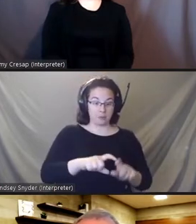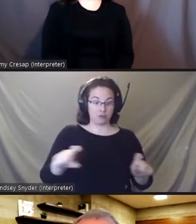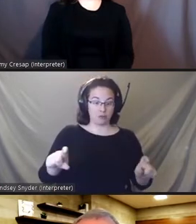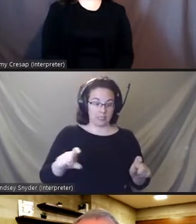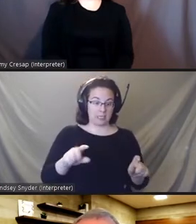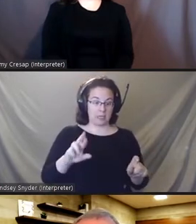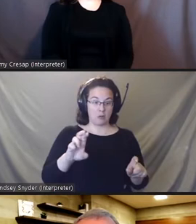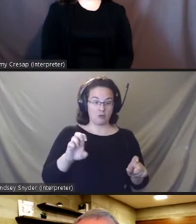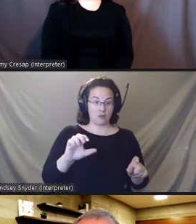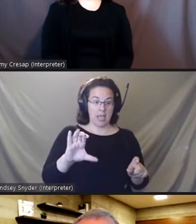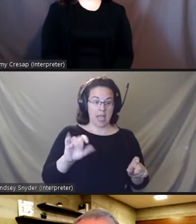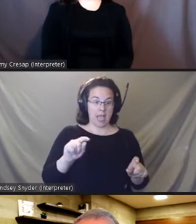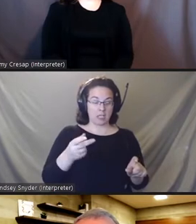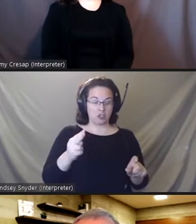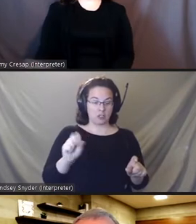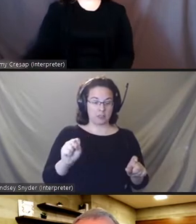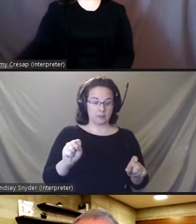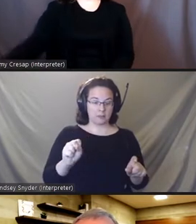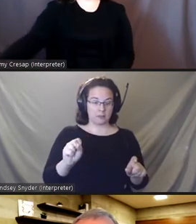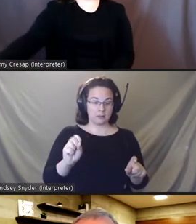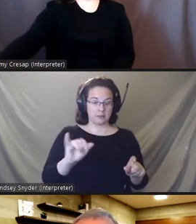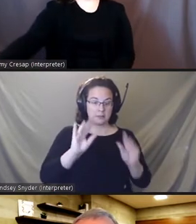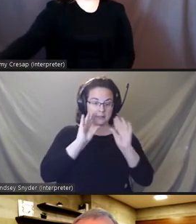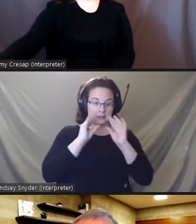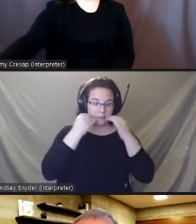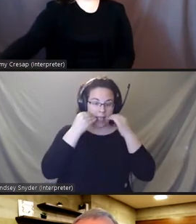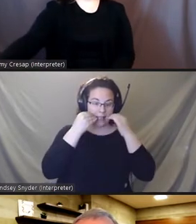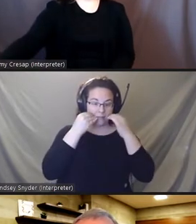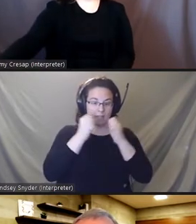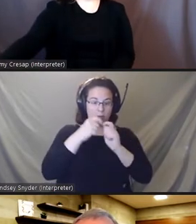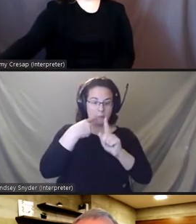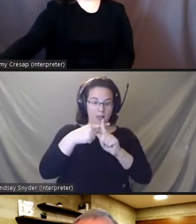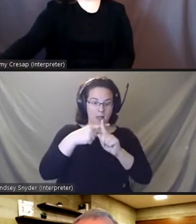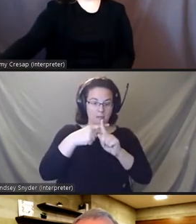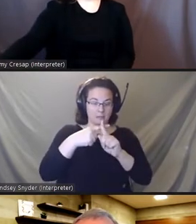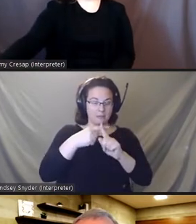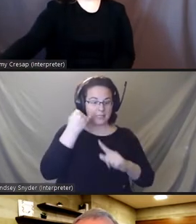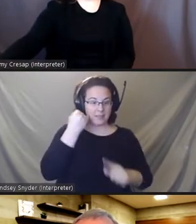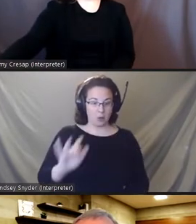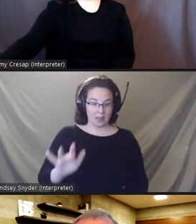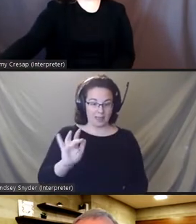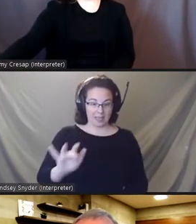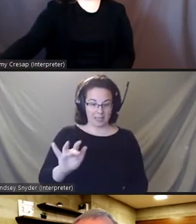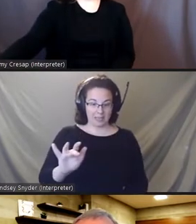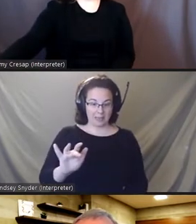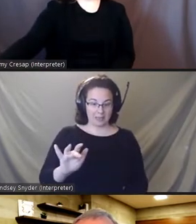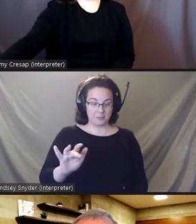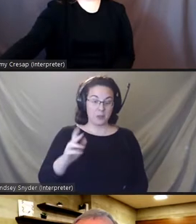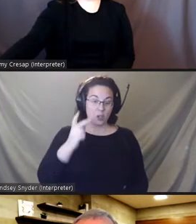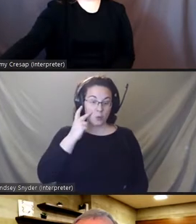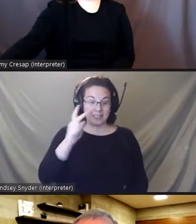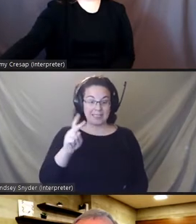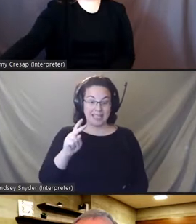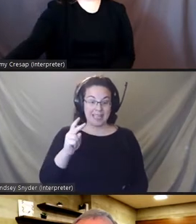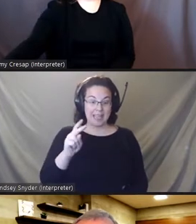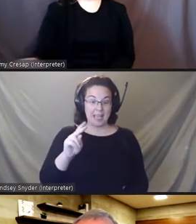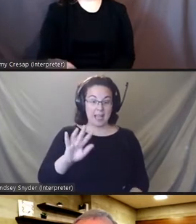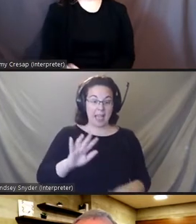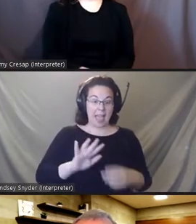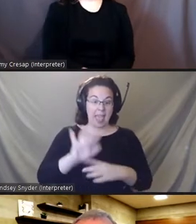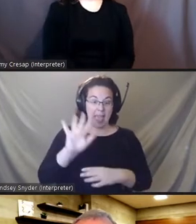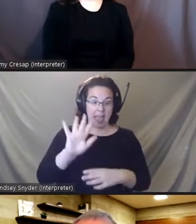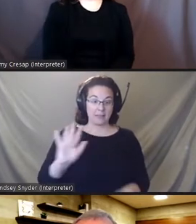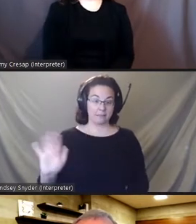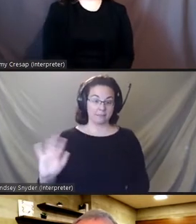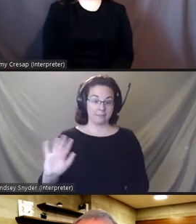screen. It's a smiley face with a little plus. And if you click that, there's a little waving hand on the left